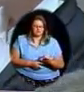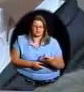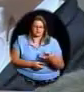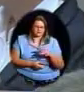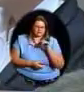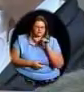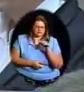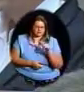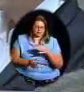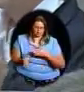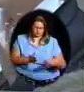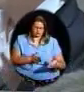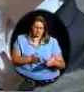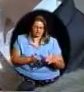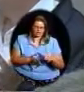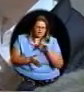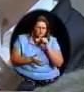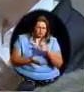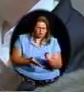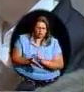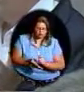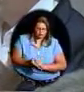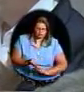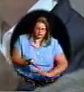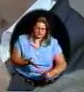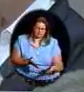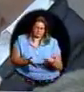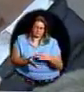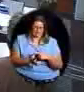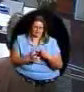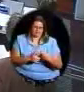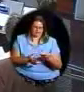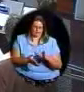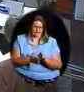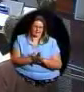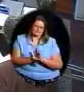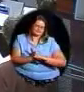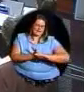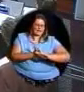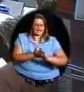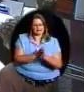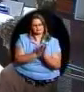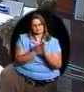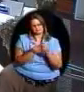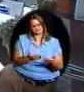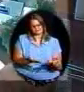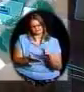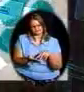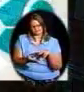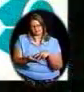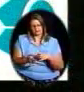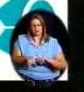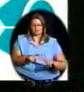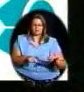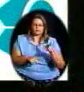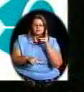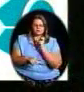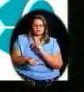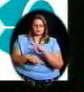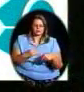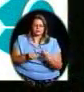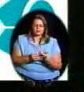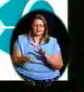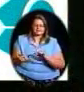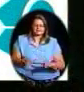It's not that these are just written and placed in a nice notebook. The part you're hearing here is the action. What are